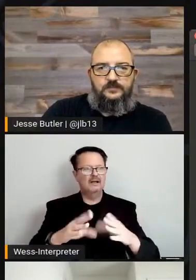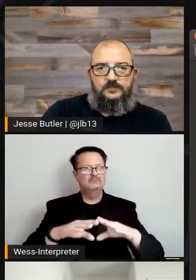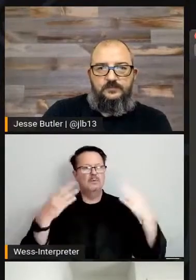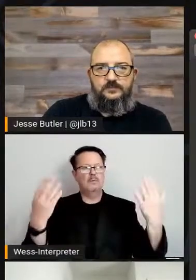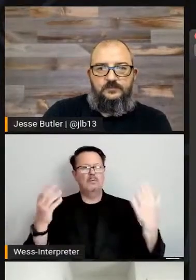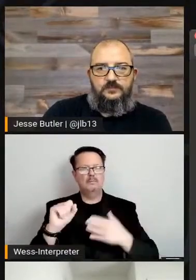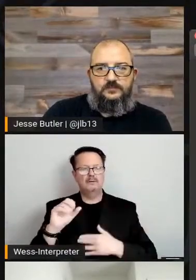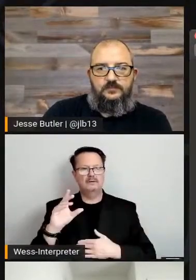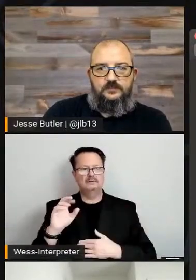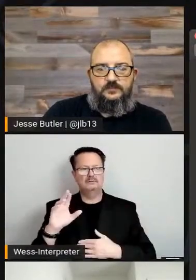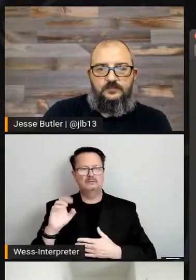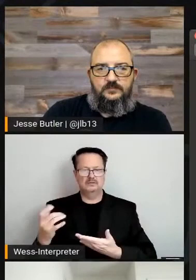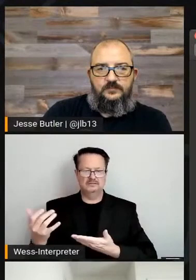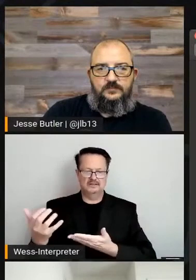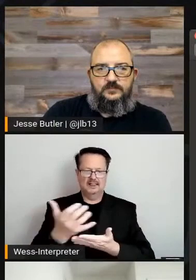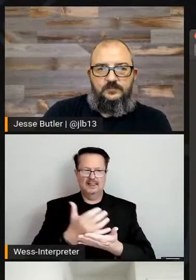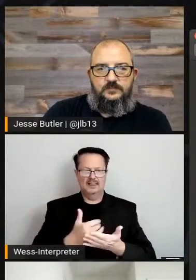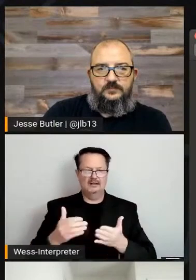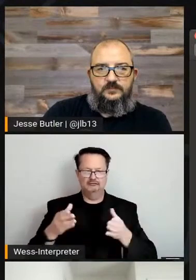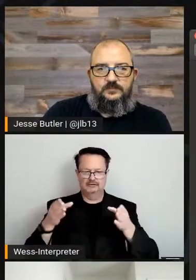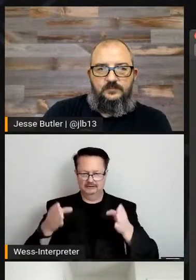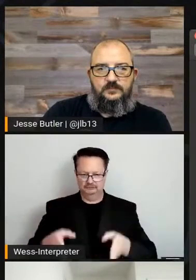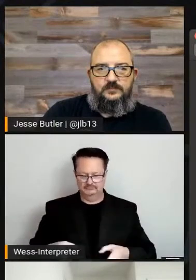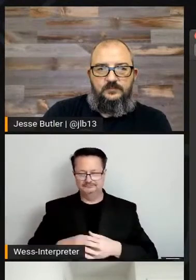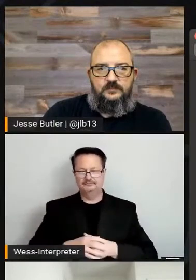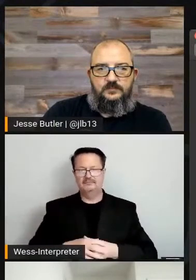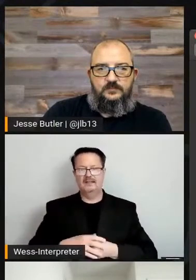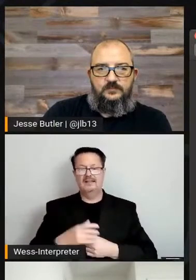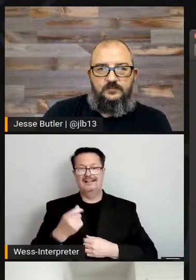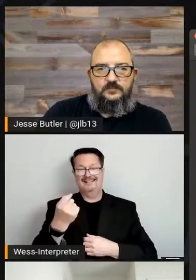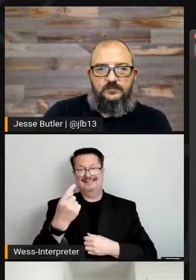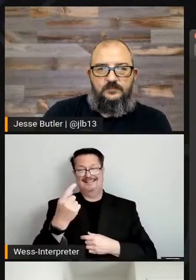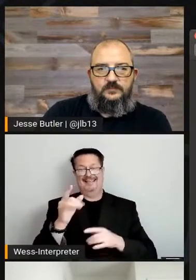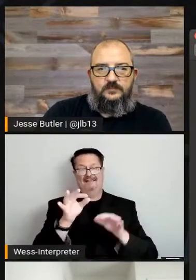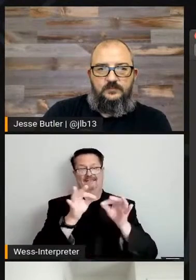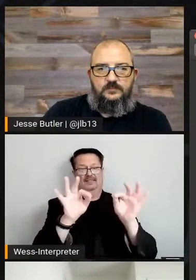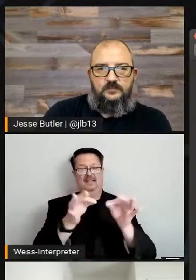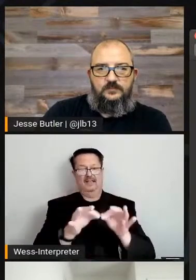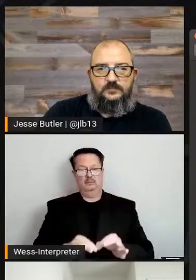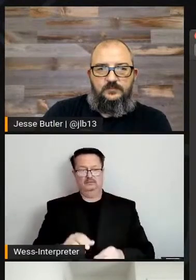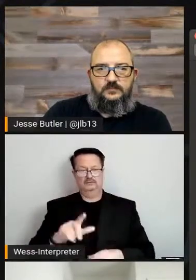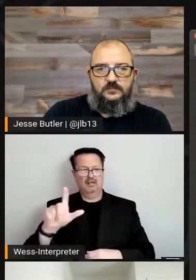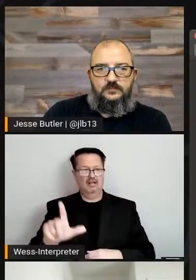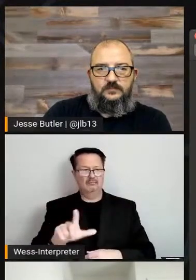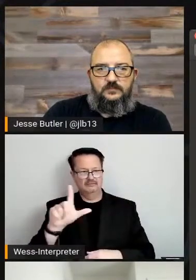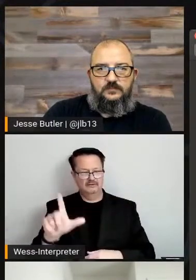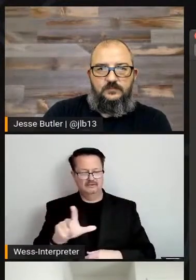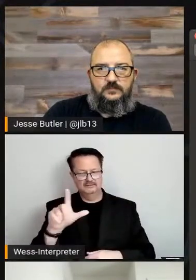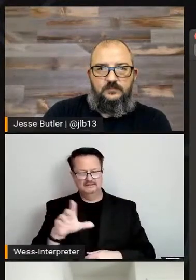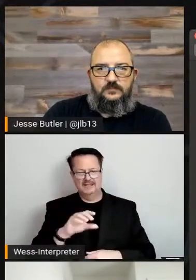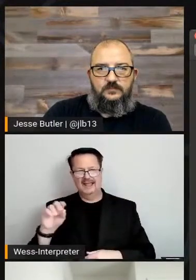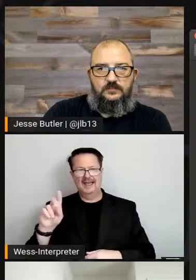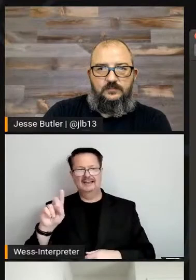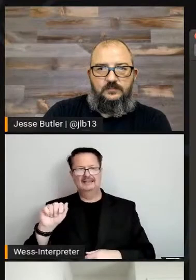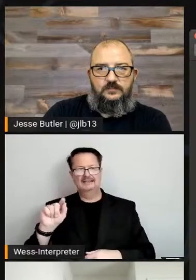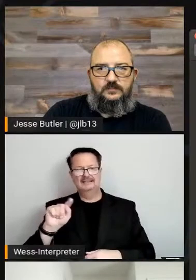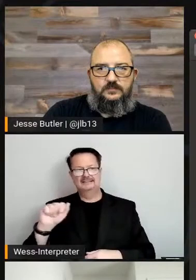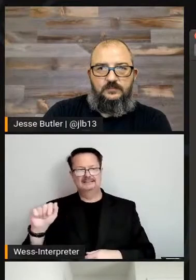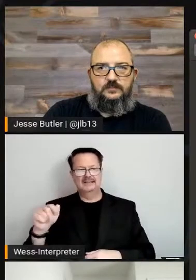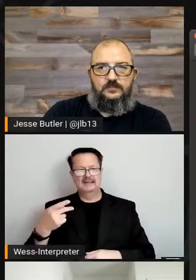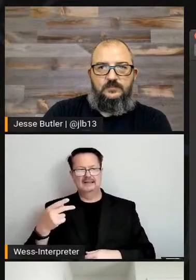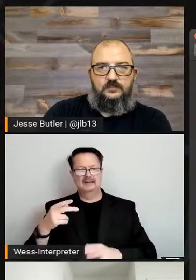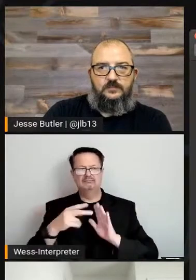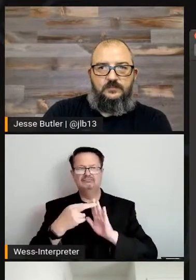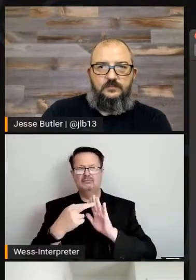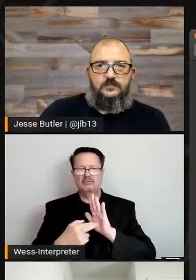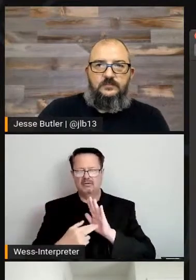source collector agent, 11 language libraries, and a data protocol, which is the